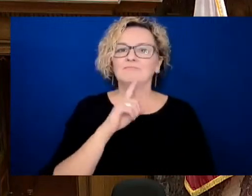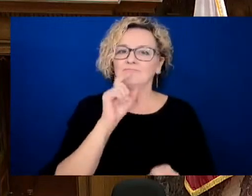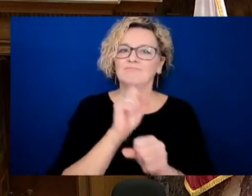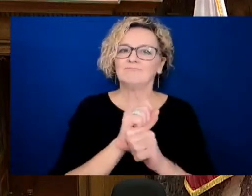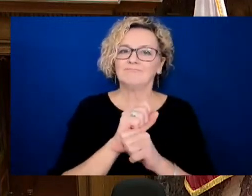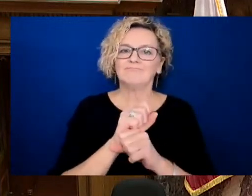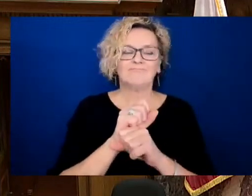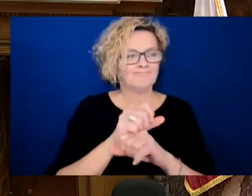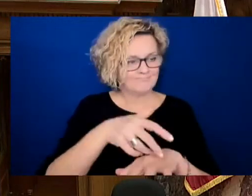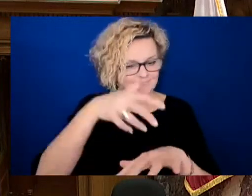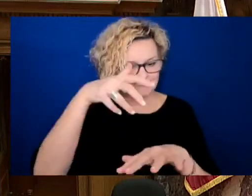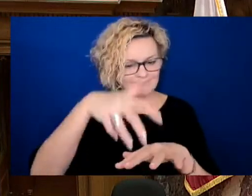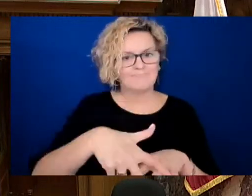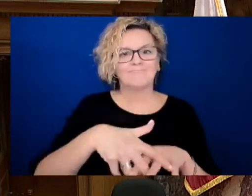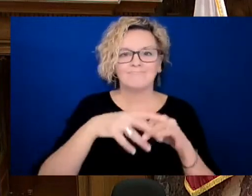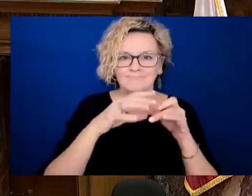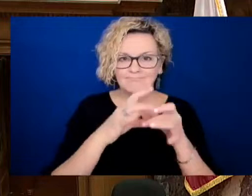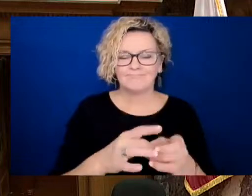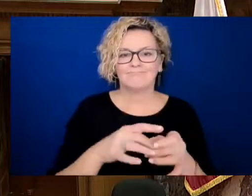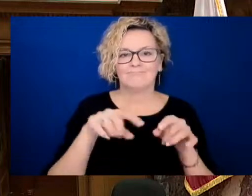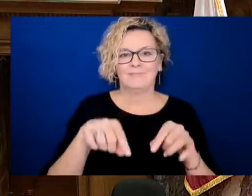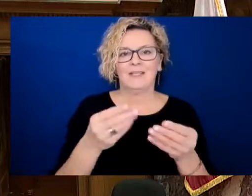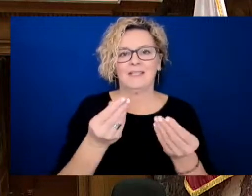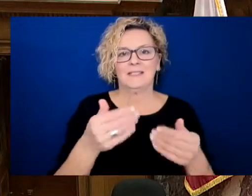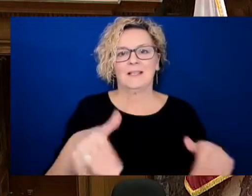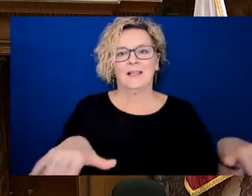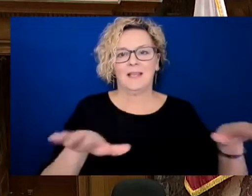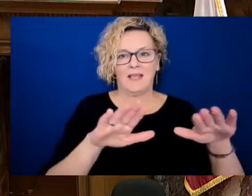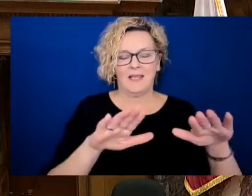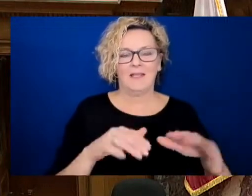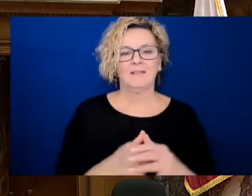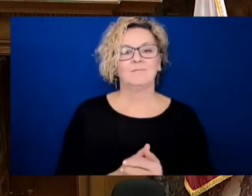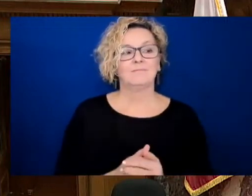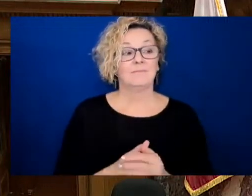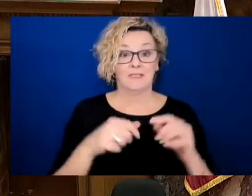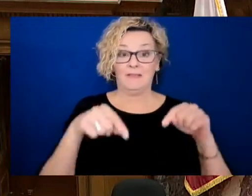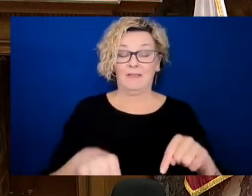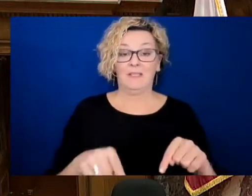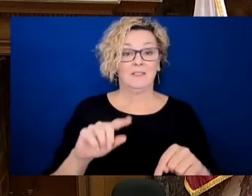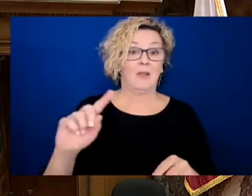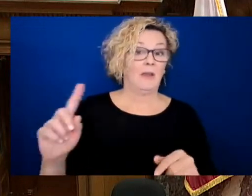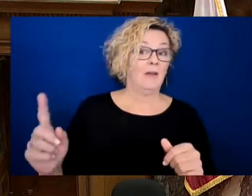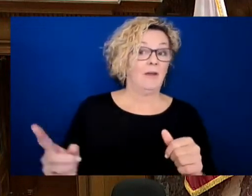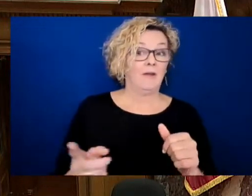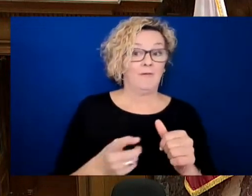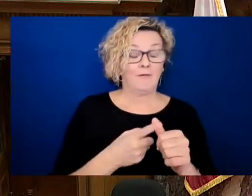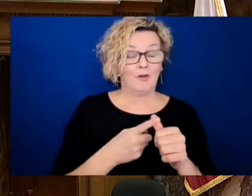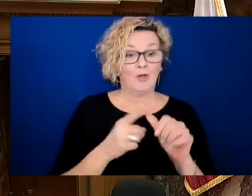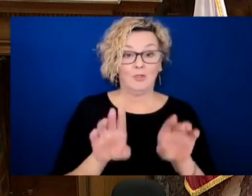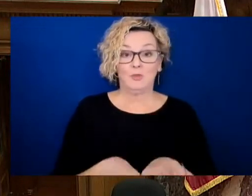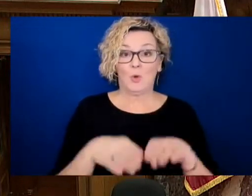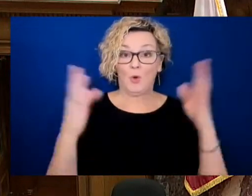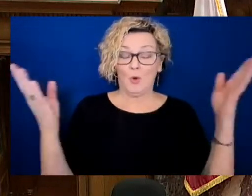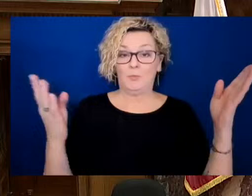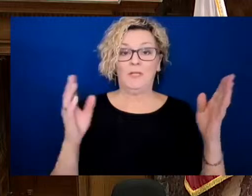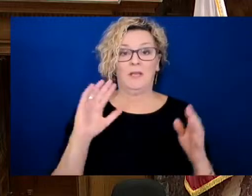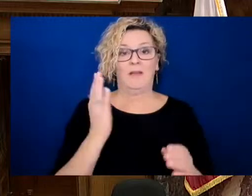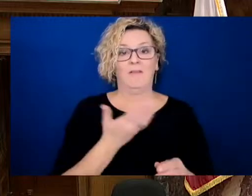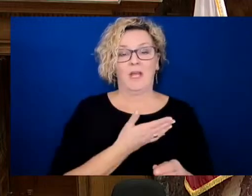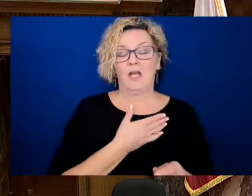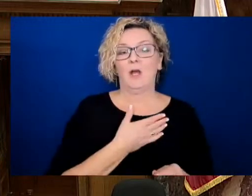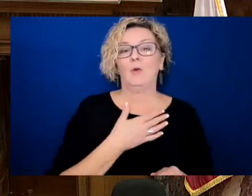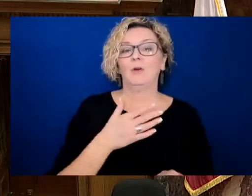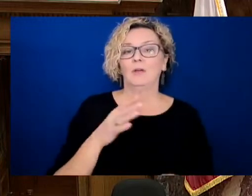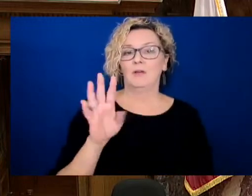the first sitting of the new session of the 42nd Parliament. On behalf of the Legislative Assembly,